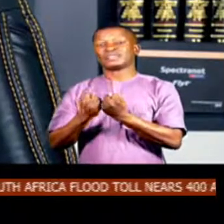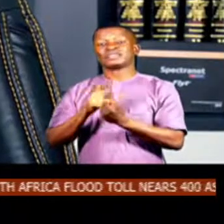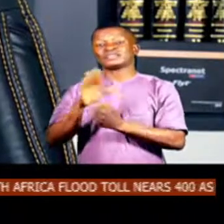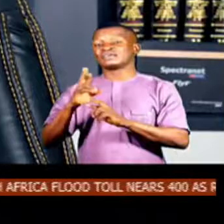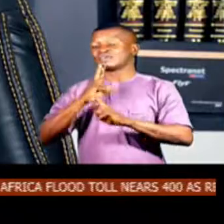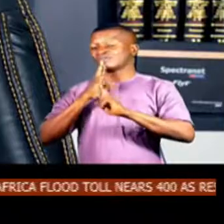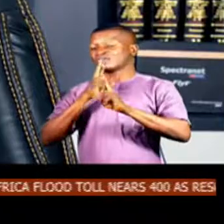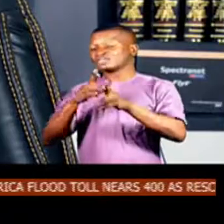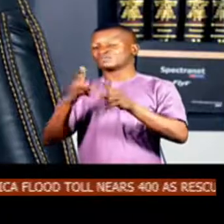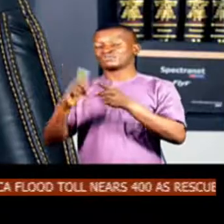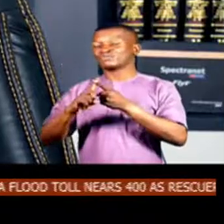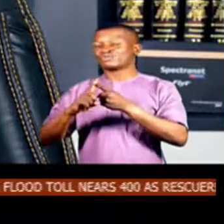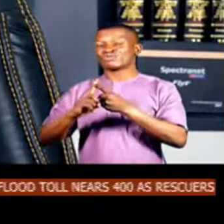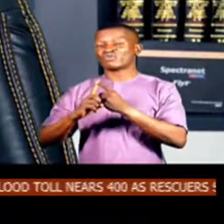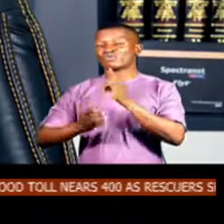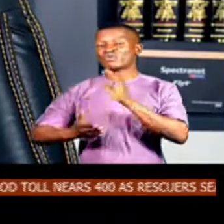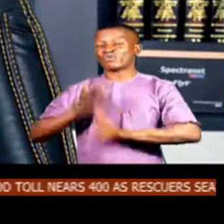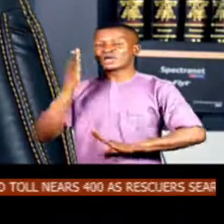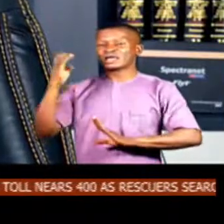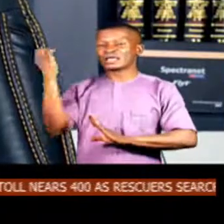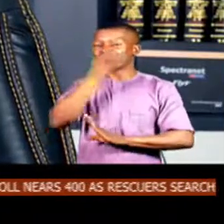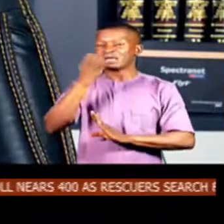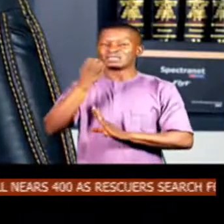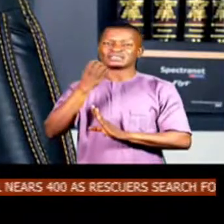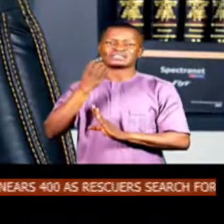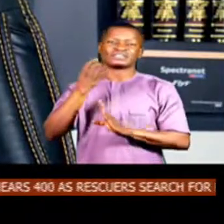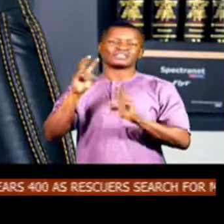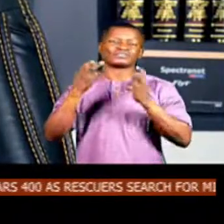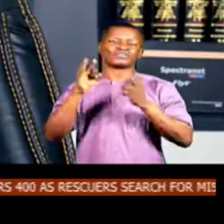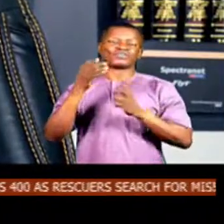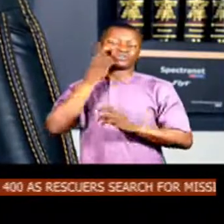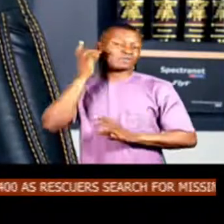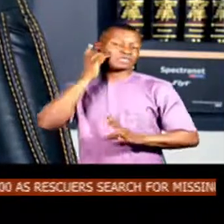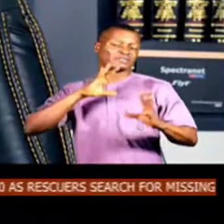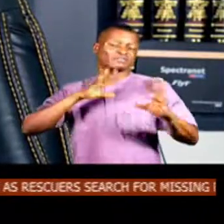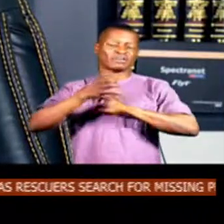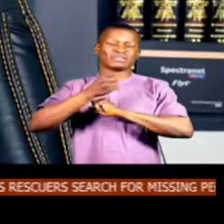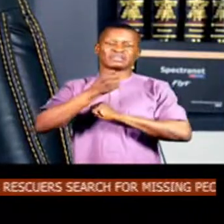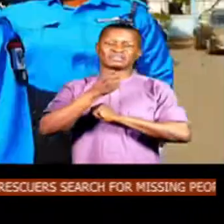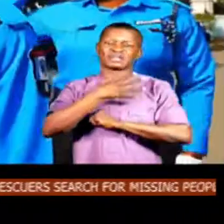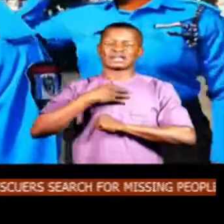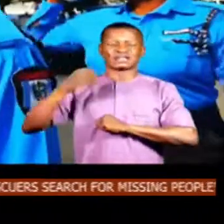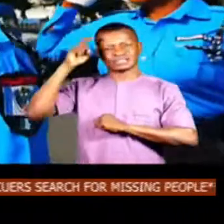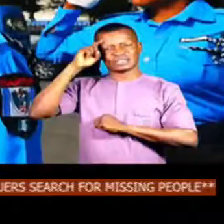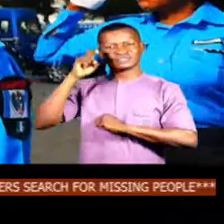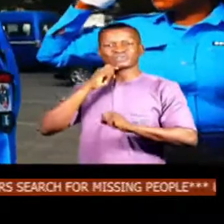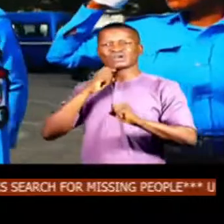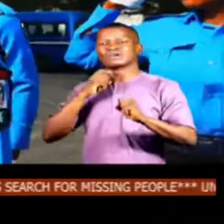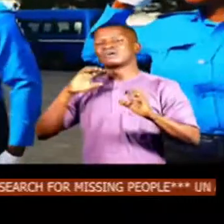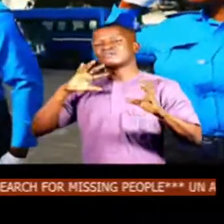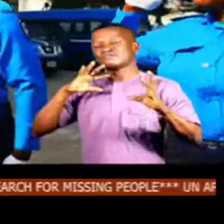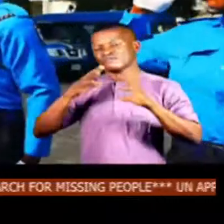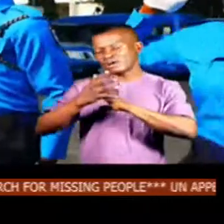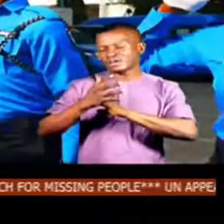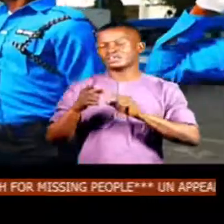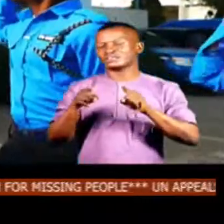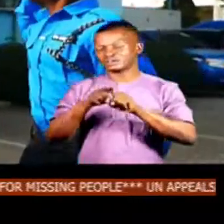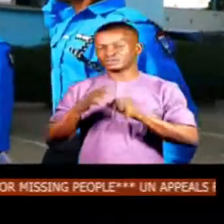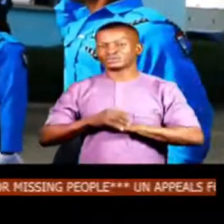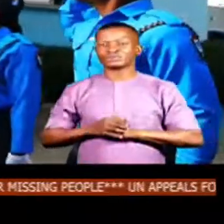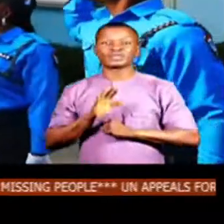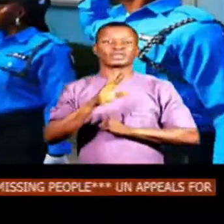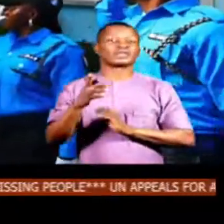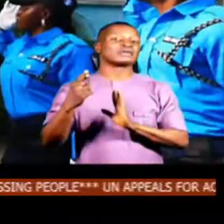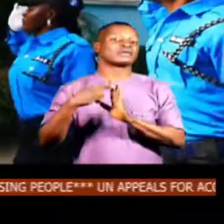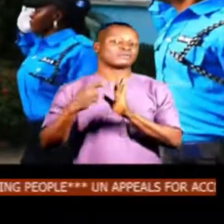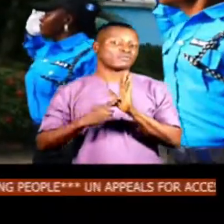they respond to emergency cases of domestic violence and sexual violence as well.